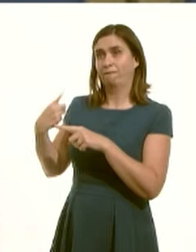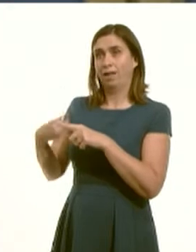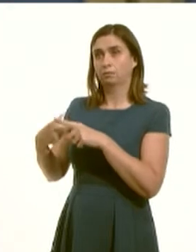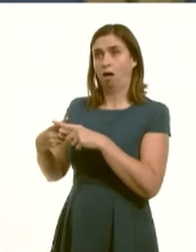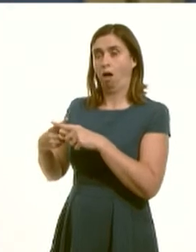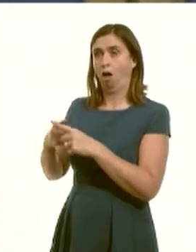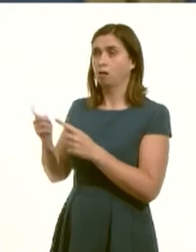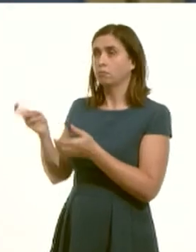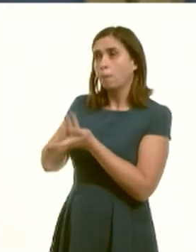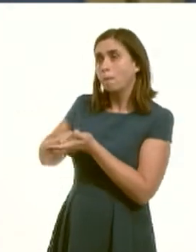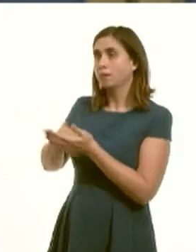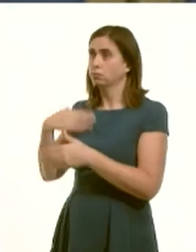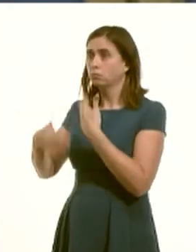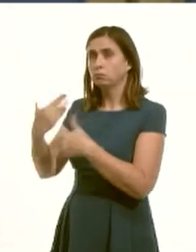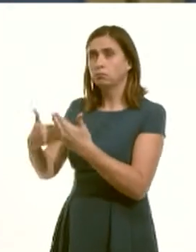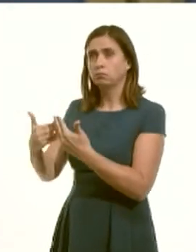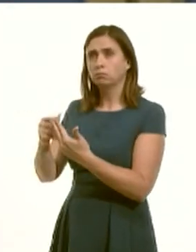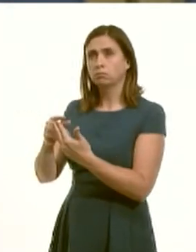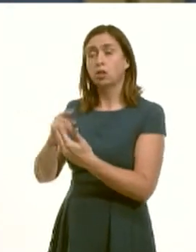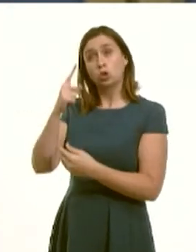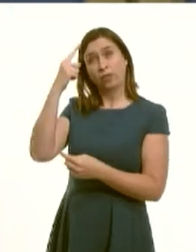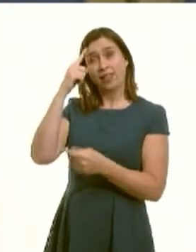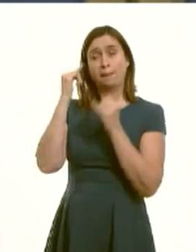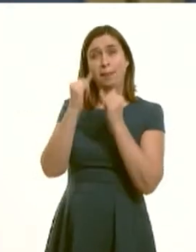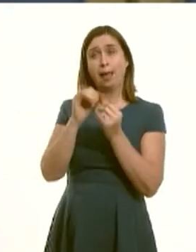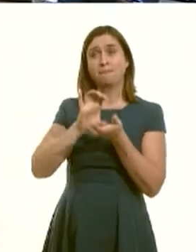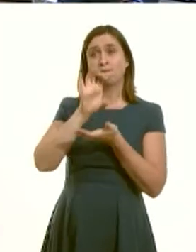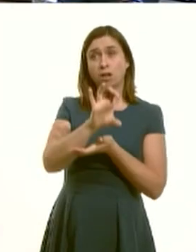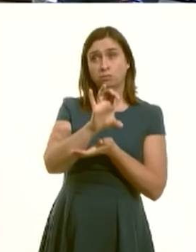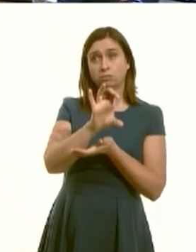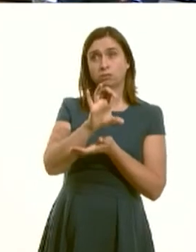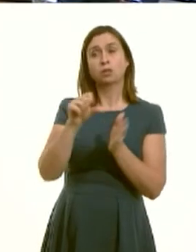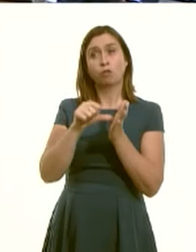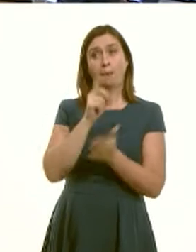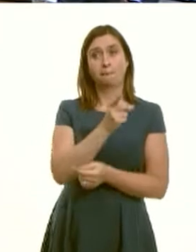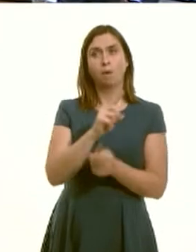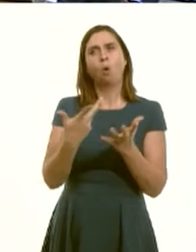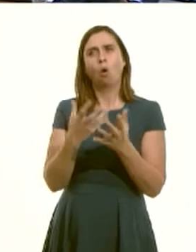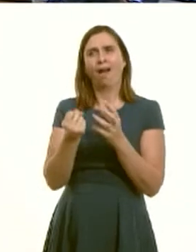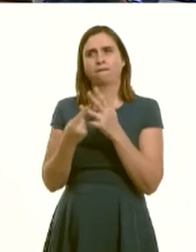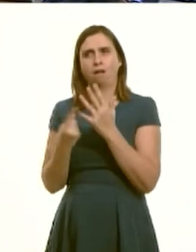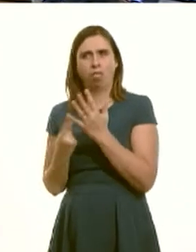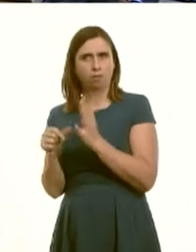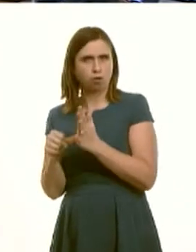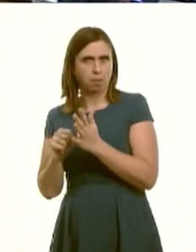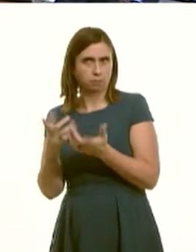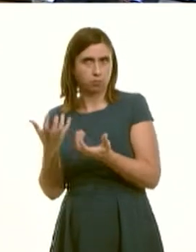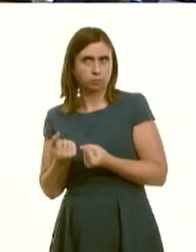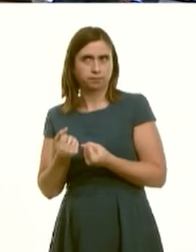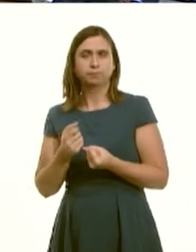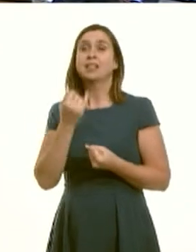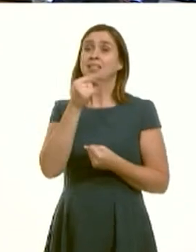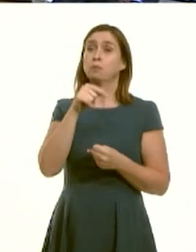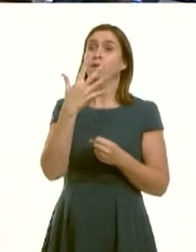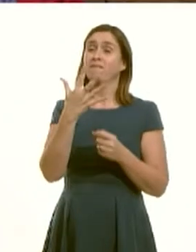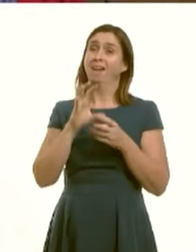to funding alone, or do you accept that there are wider issues? I think there are issues of demand. We have provided £6.5 million